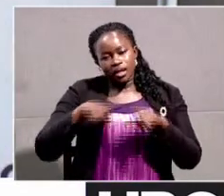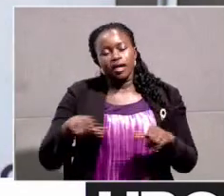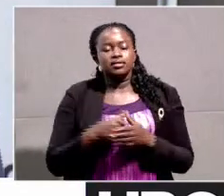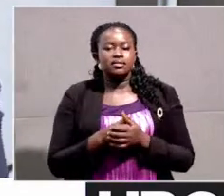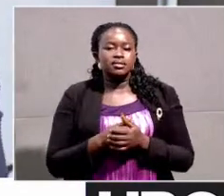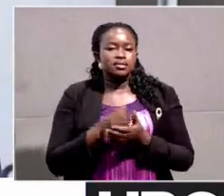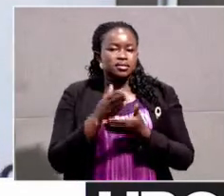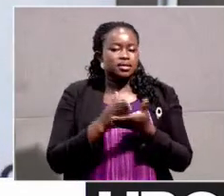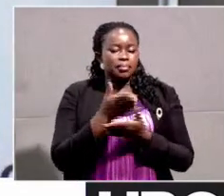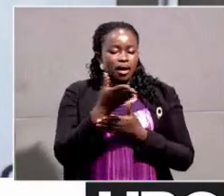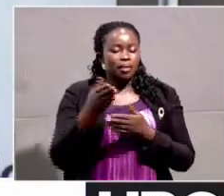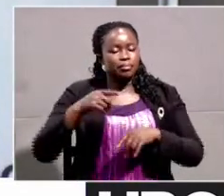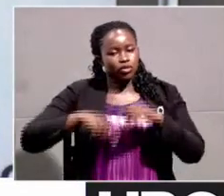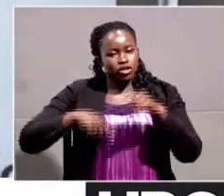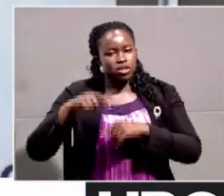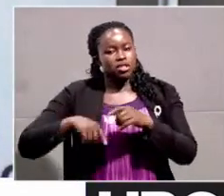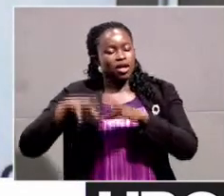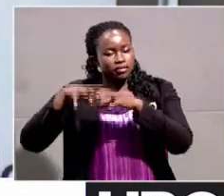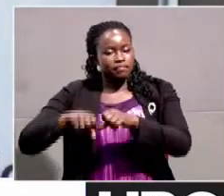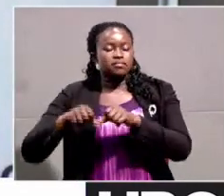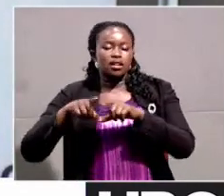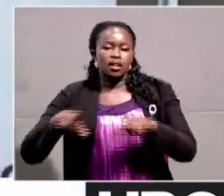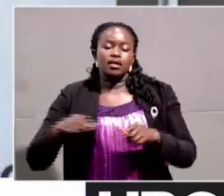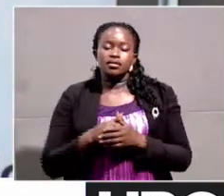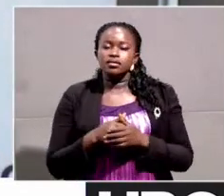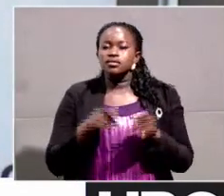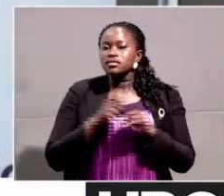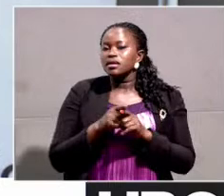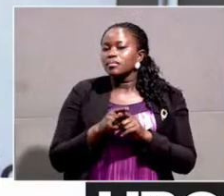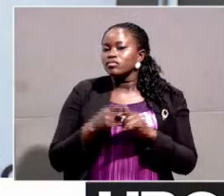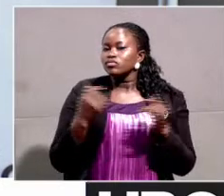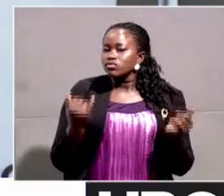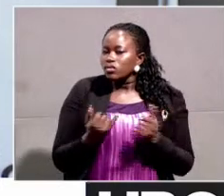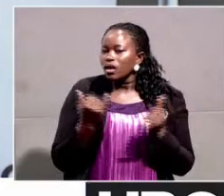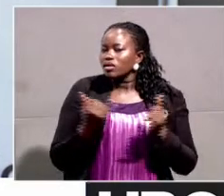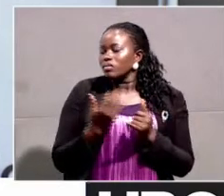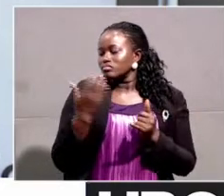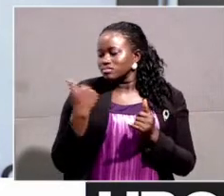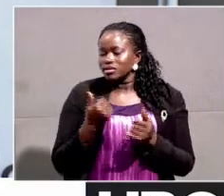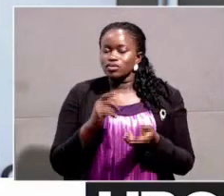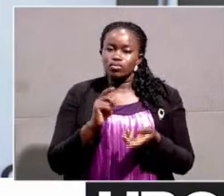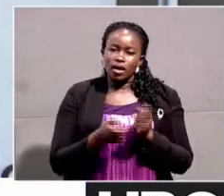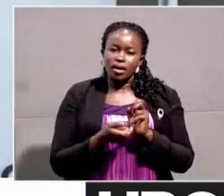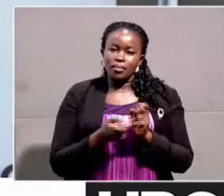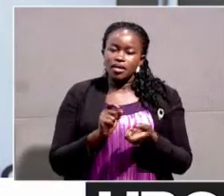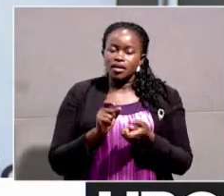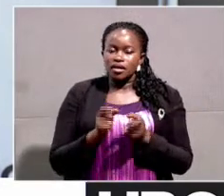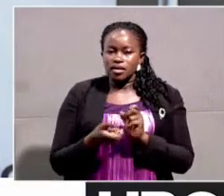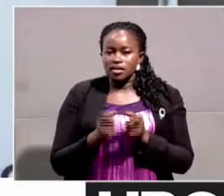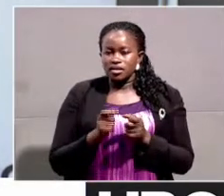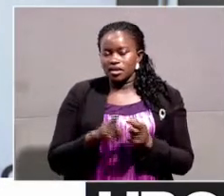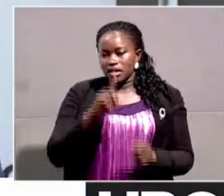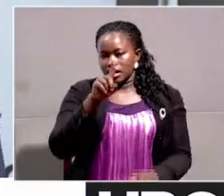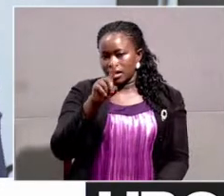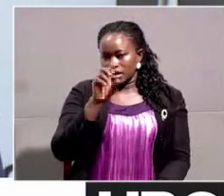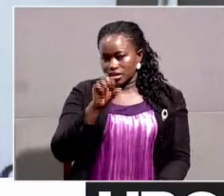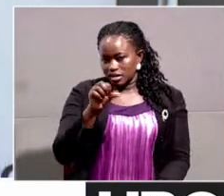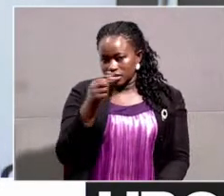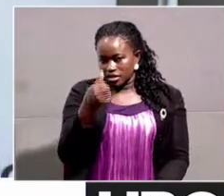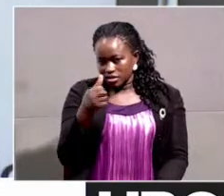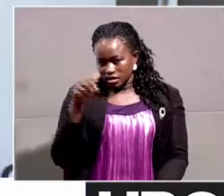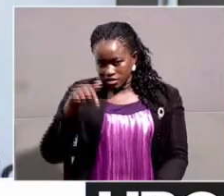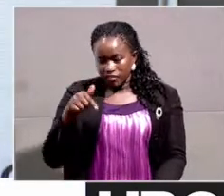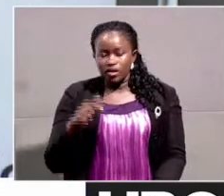these politicians. Previous attempts to amend the 1967